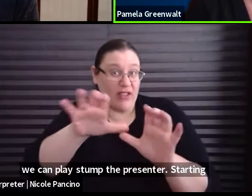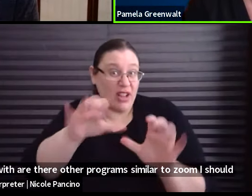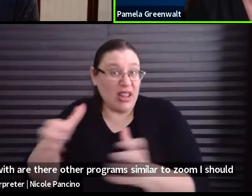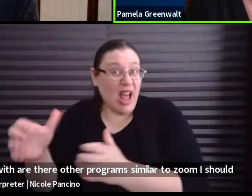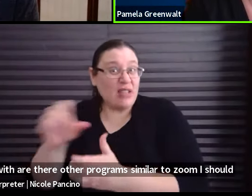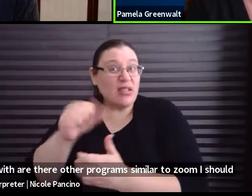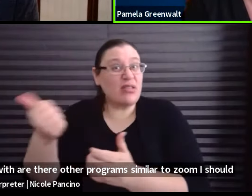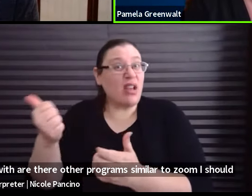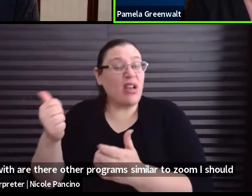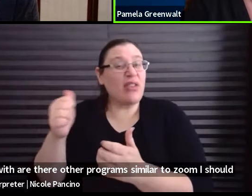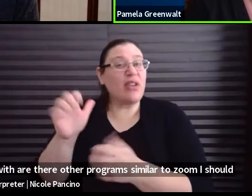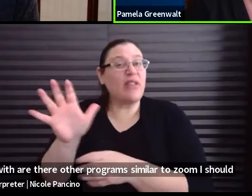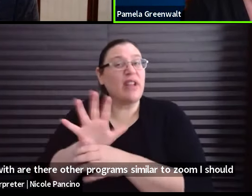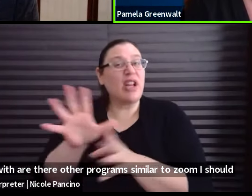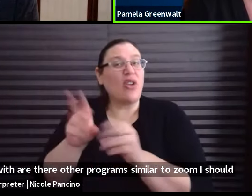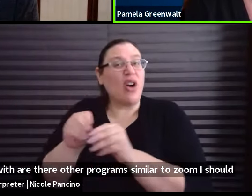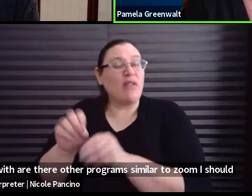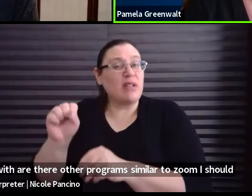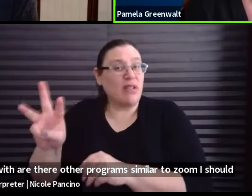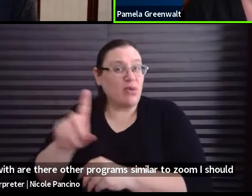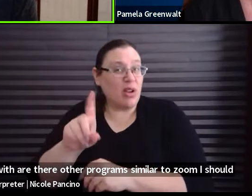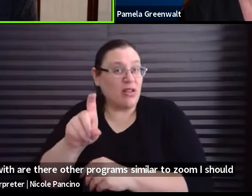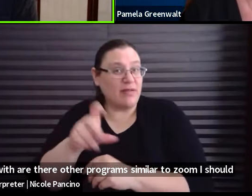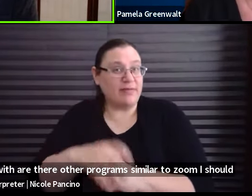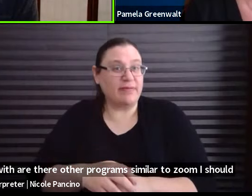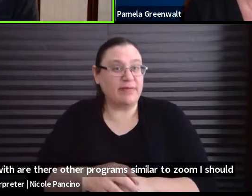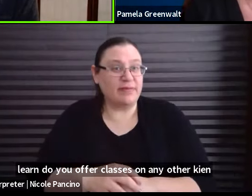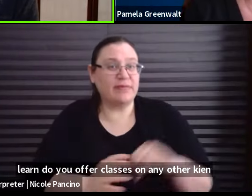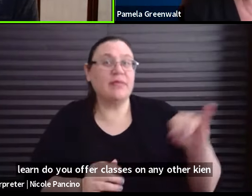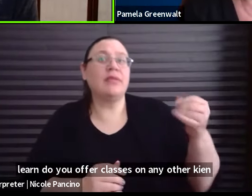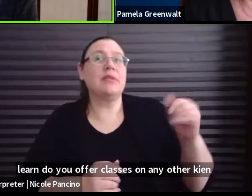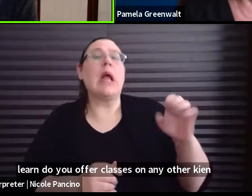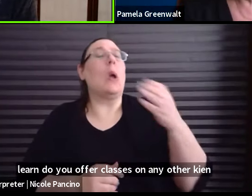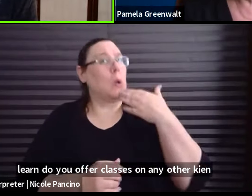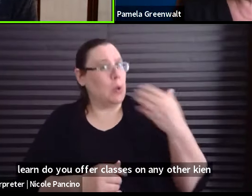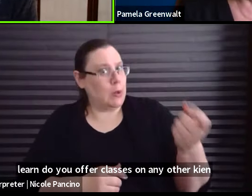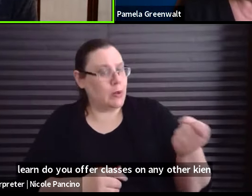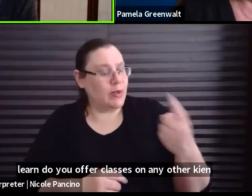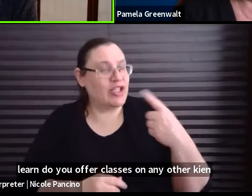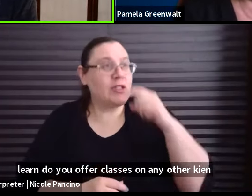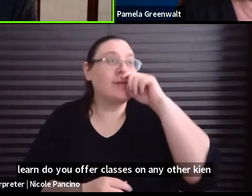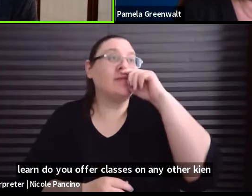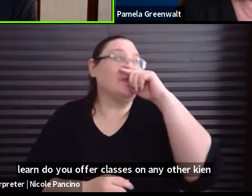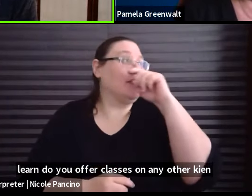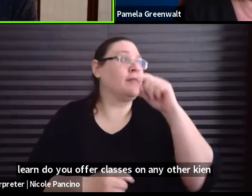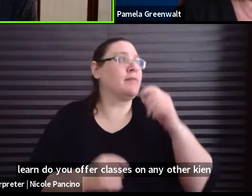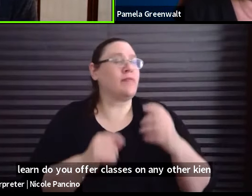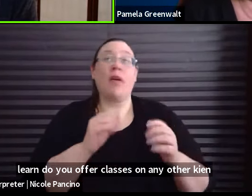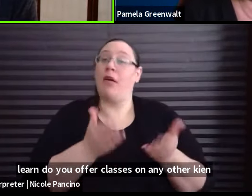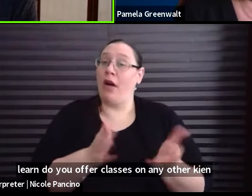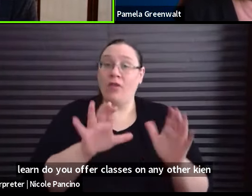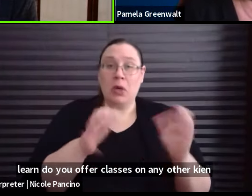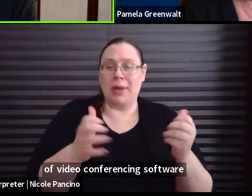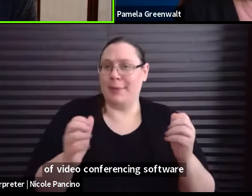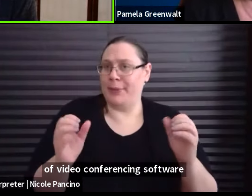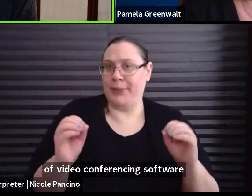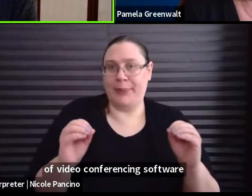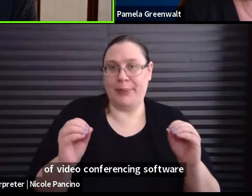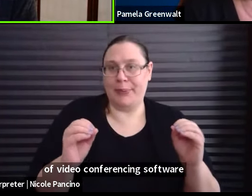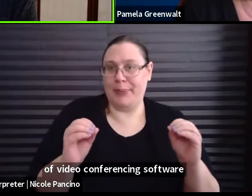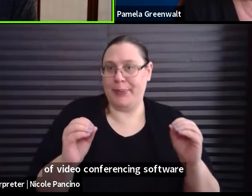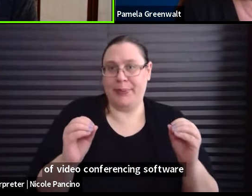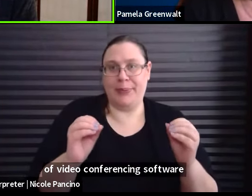video conferencing software? It's a good question. We don't offer classes on any